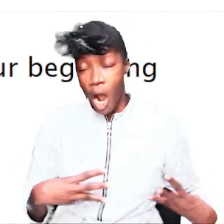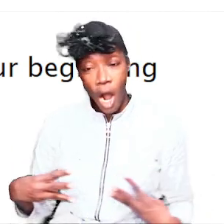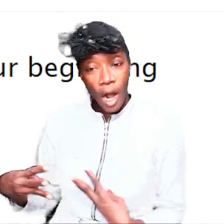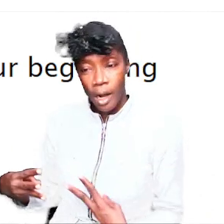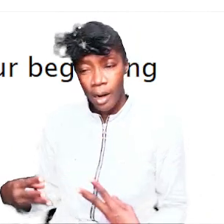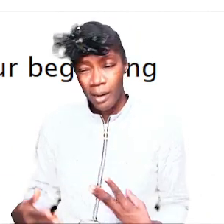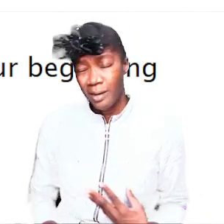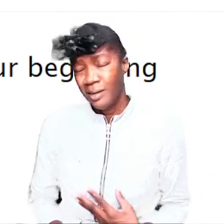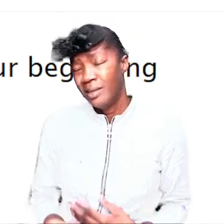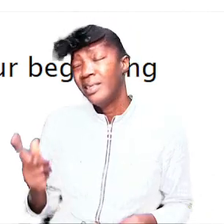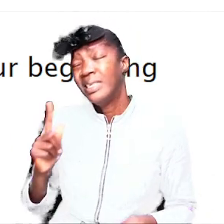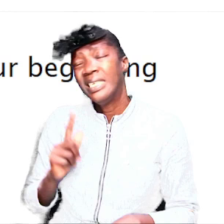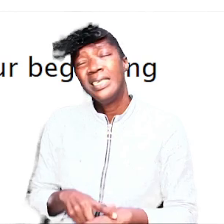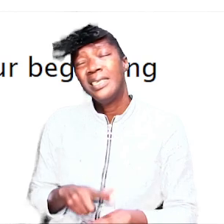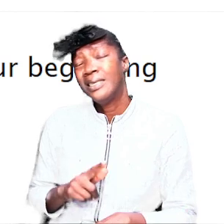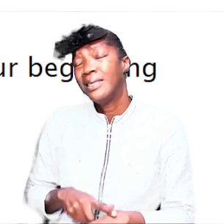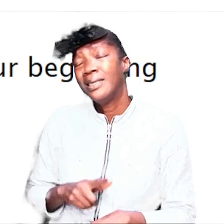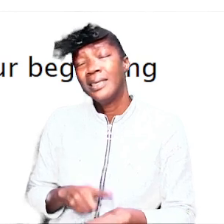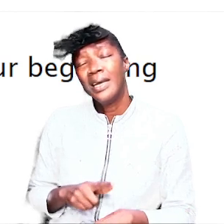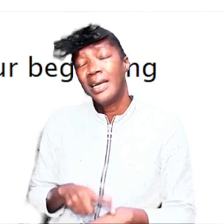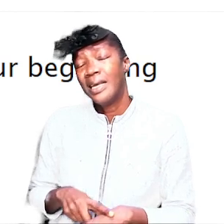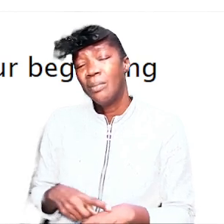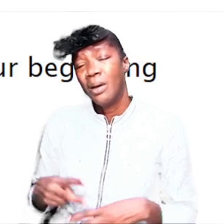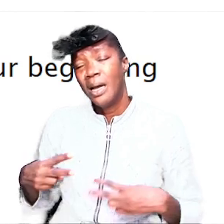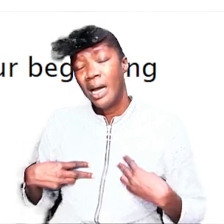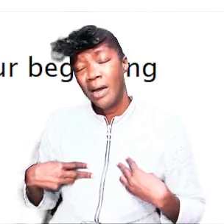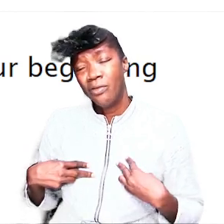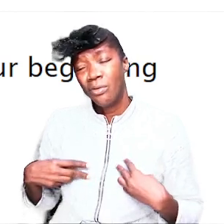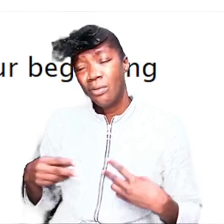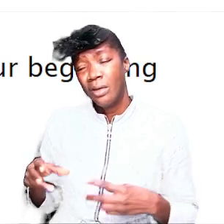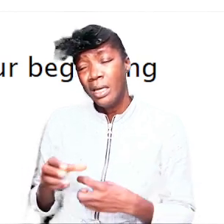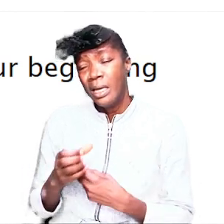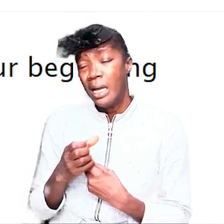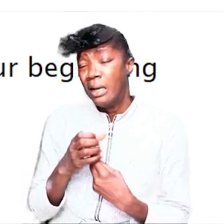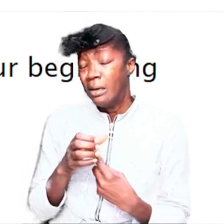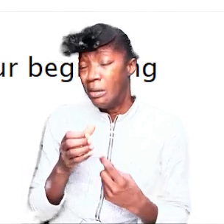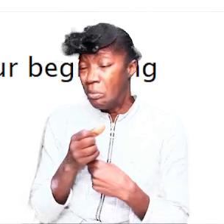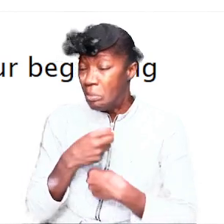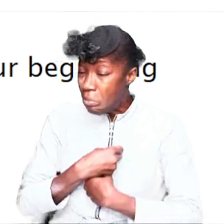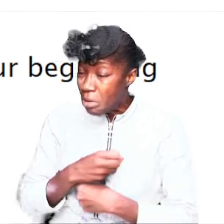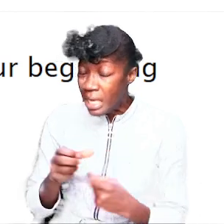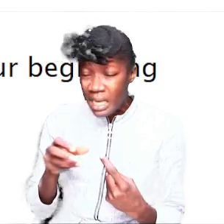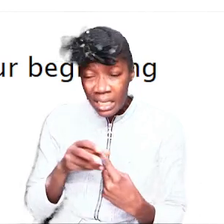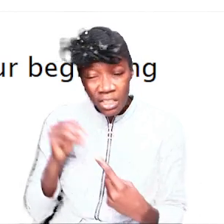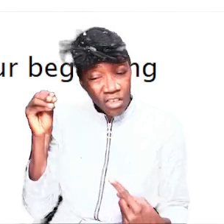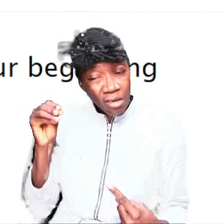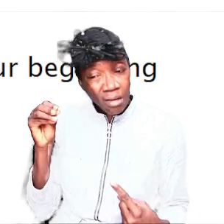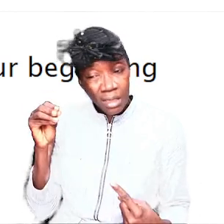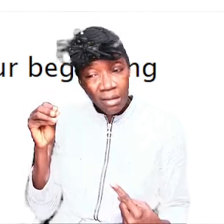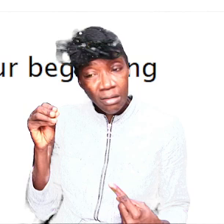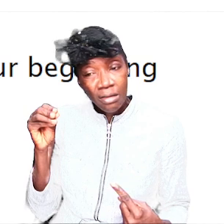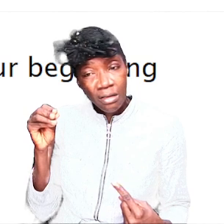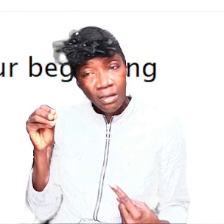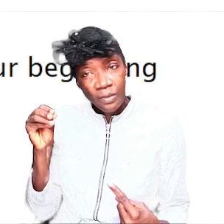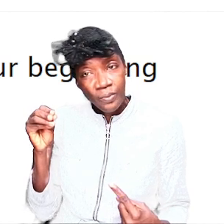there are times we have to make some decisions, you know, and some critical